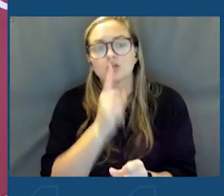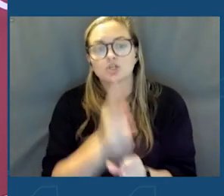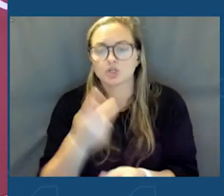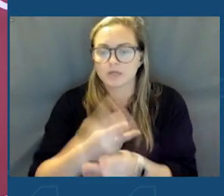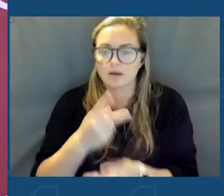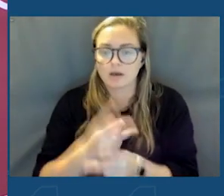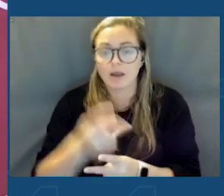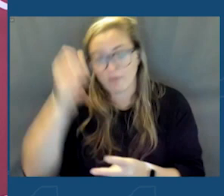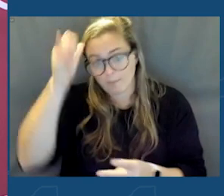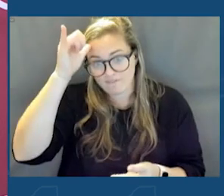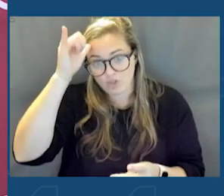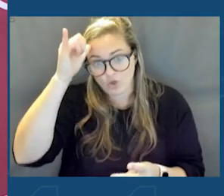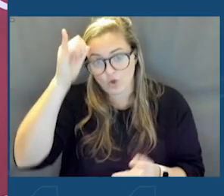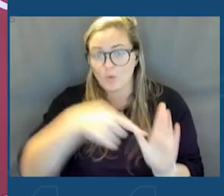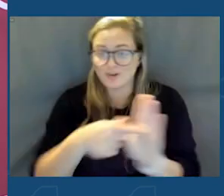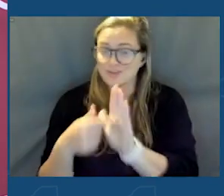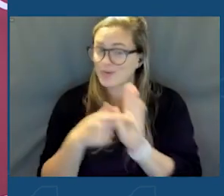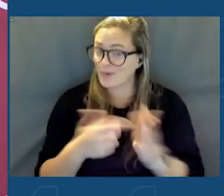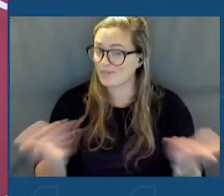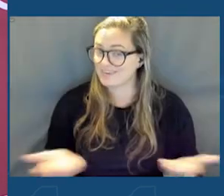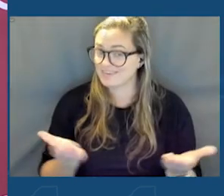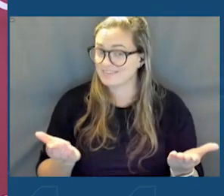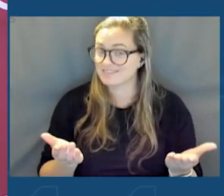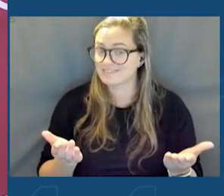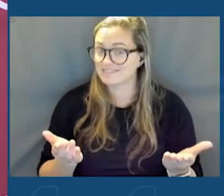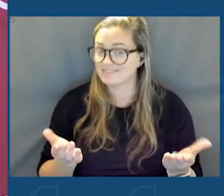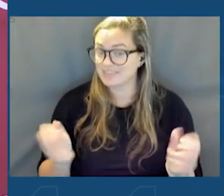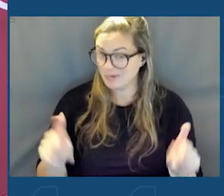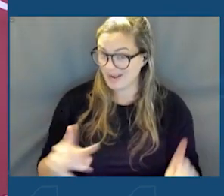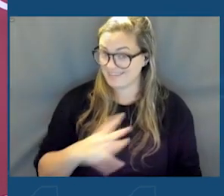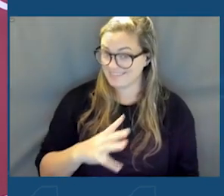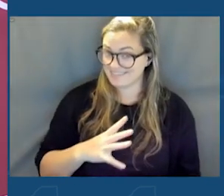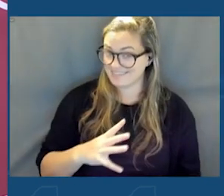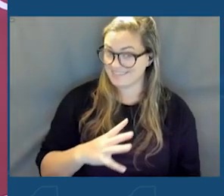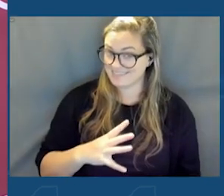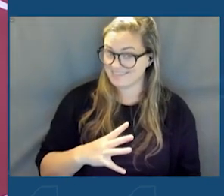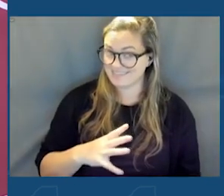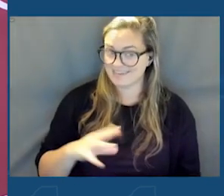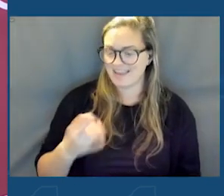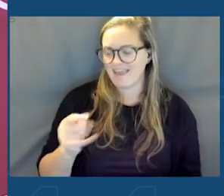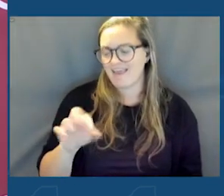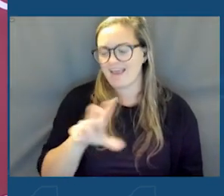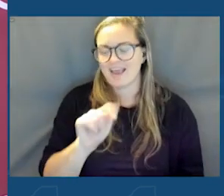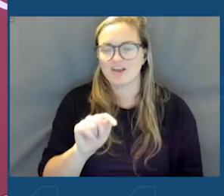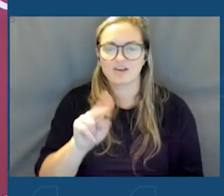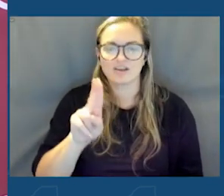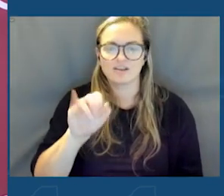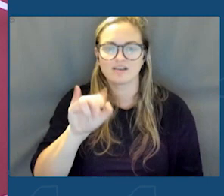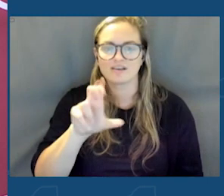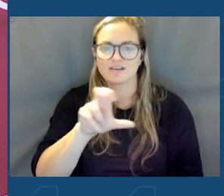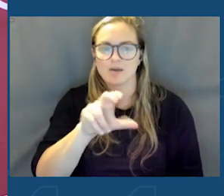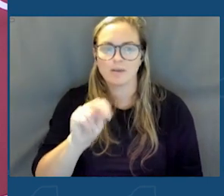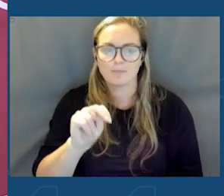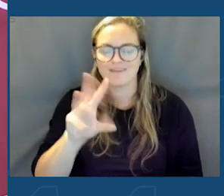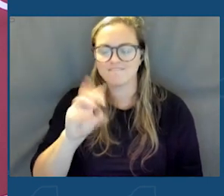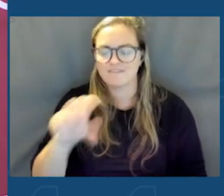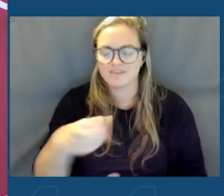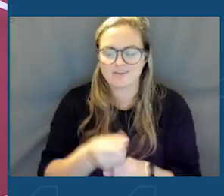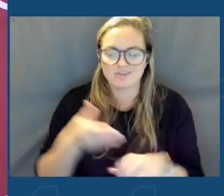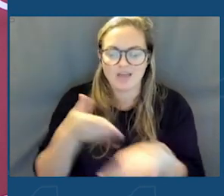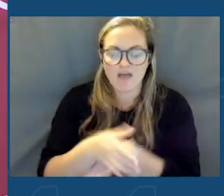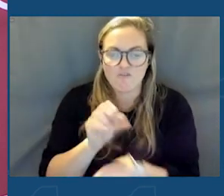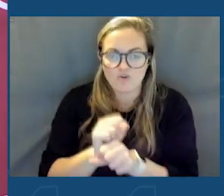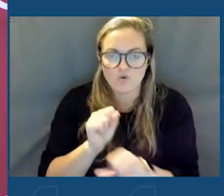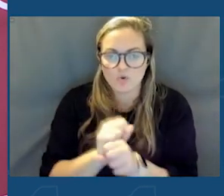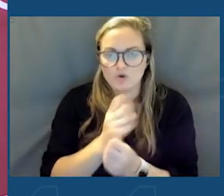Buffalo and show it up here, okay, if that's okay with you. Let's get that done. Harriet Tubman spent 50 years of her life after she worked to